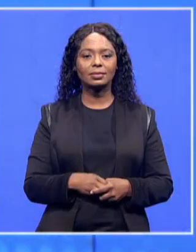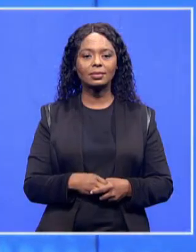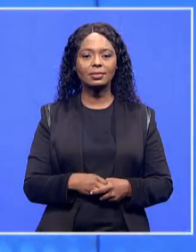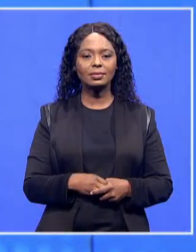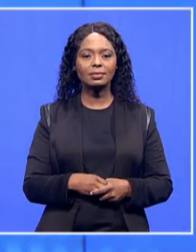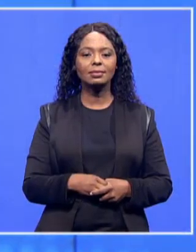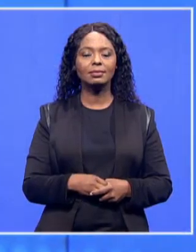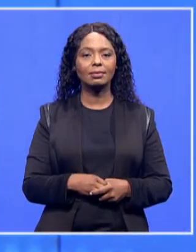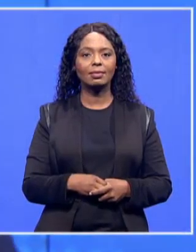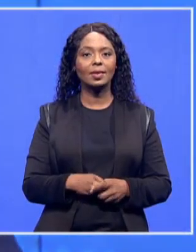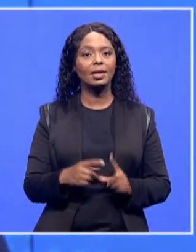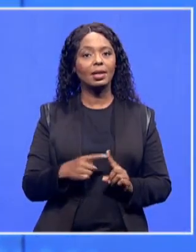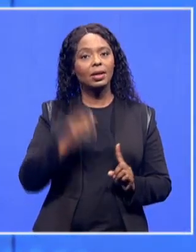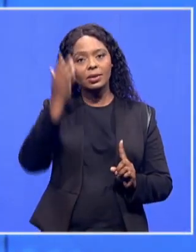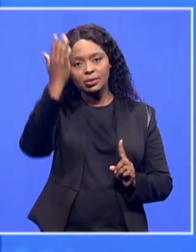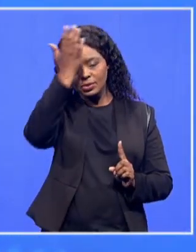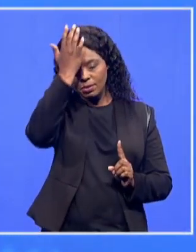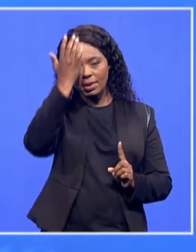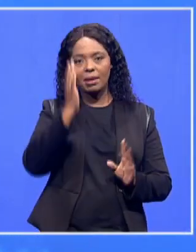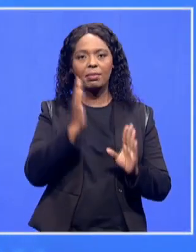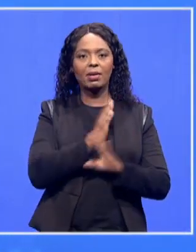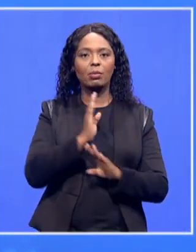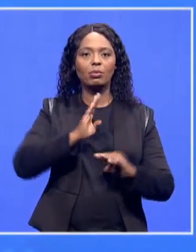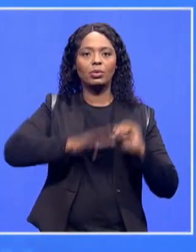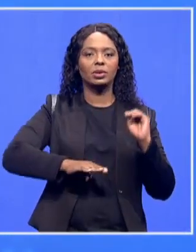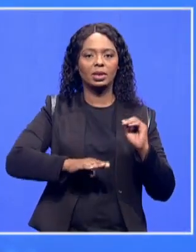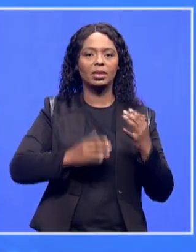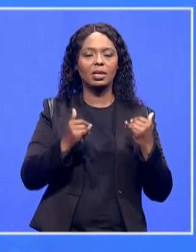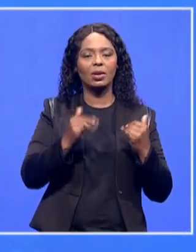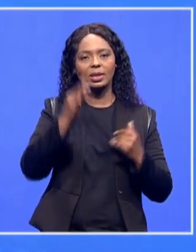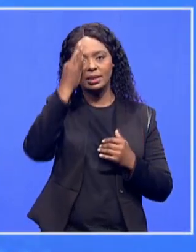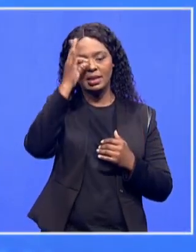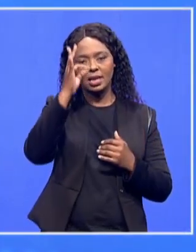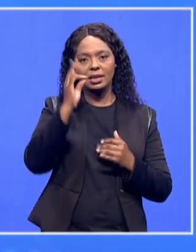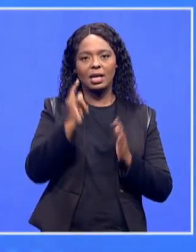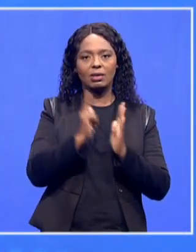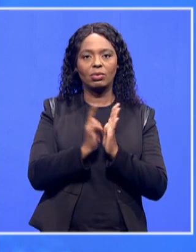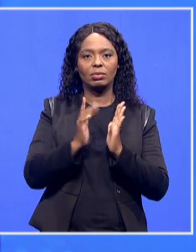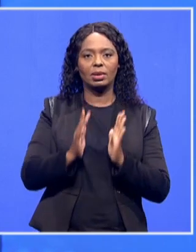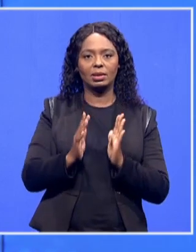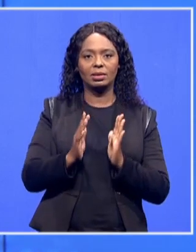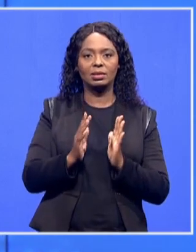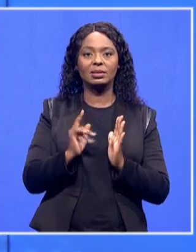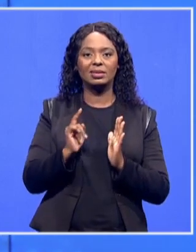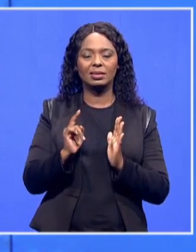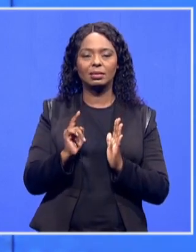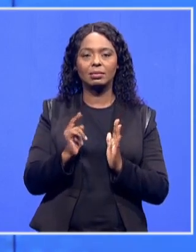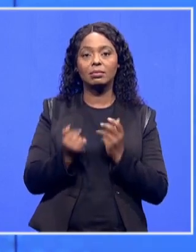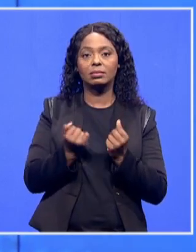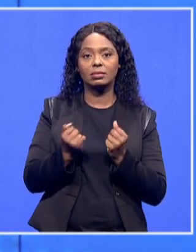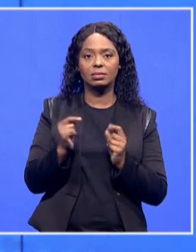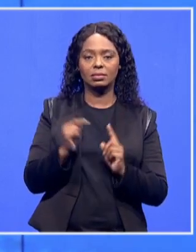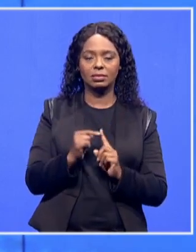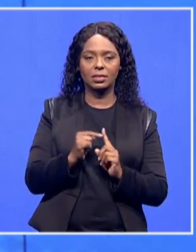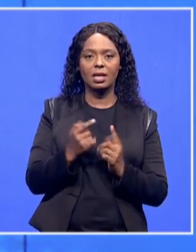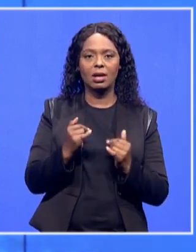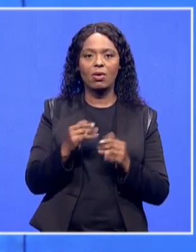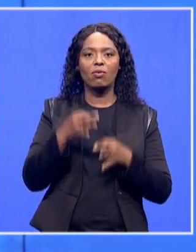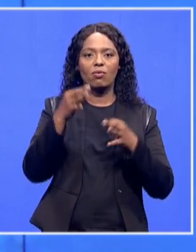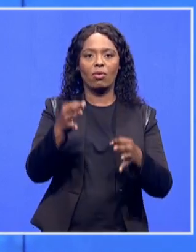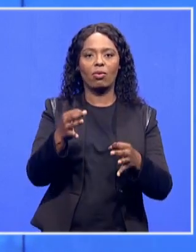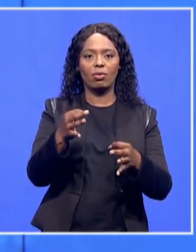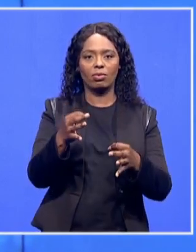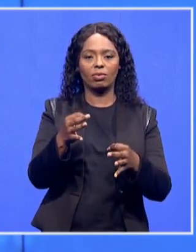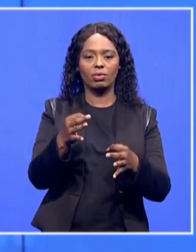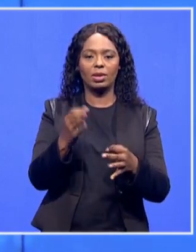Jacob Zuma's private prosecution matter against state advocate Billy Downer and journalist Karyn Maughan has been postponed to the 4th of August.